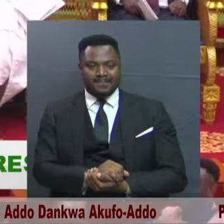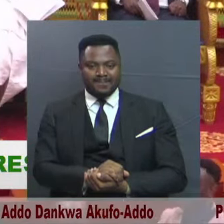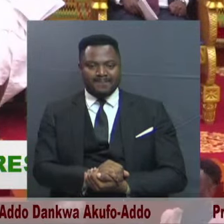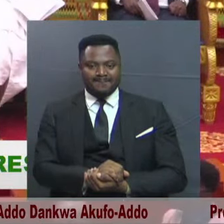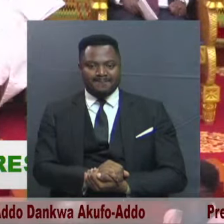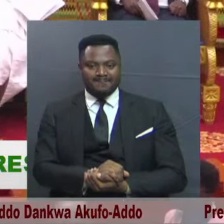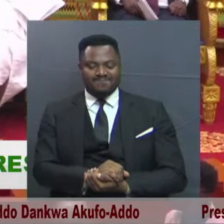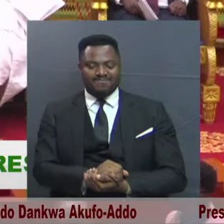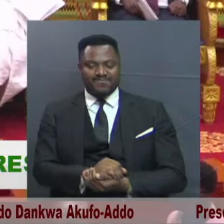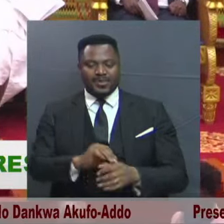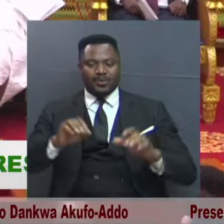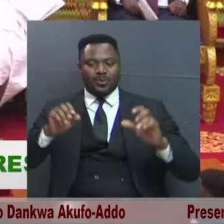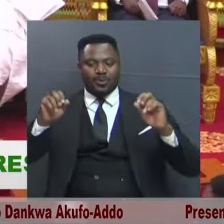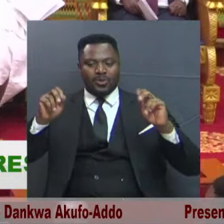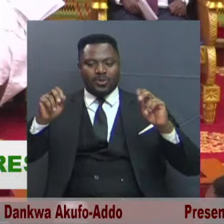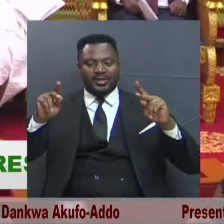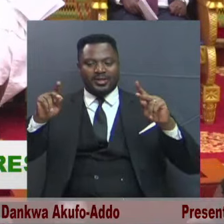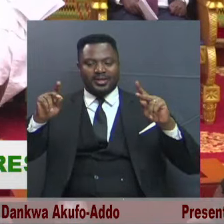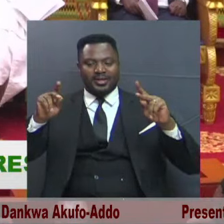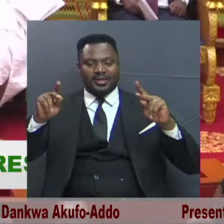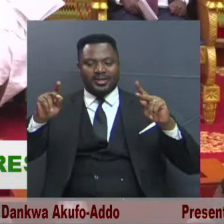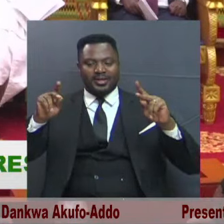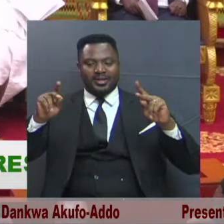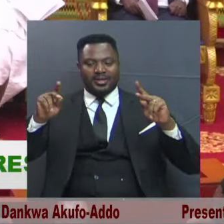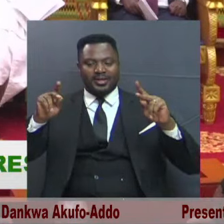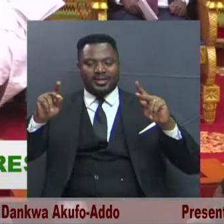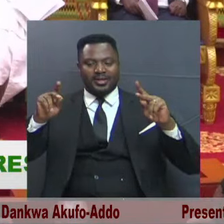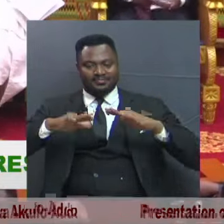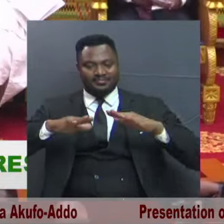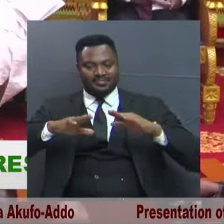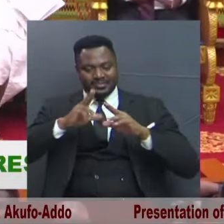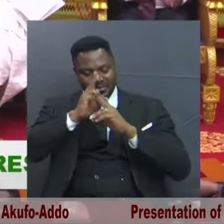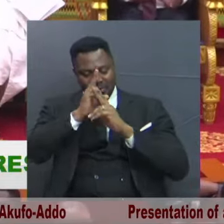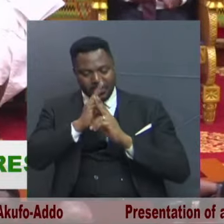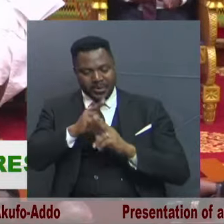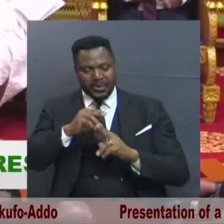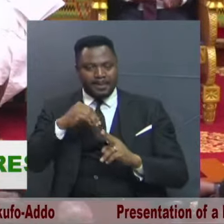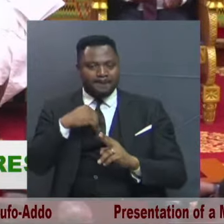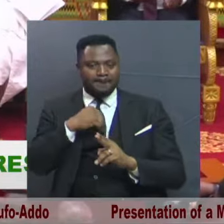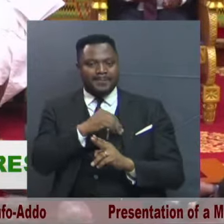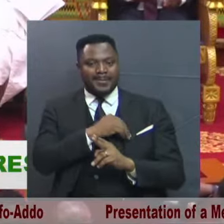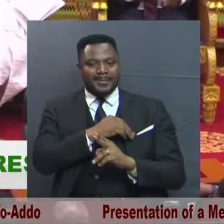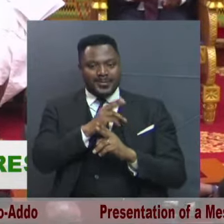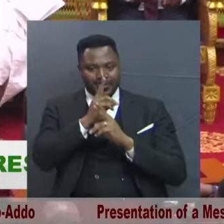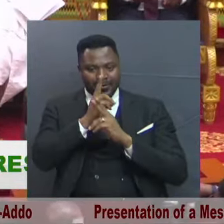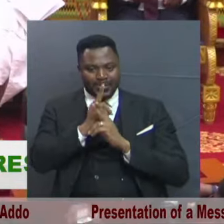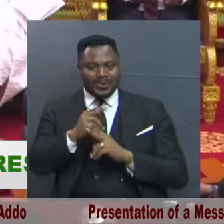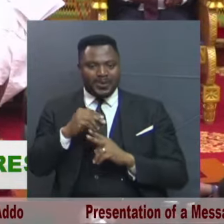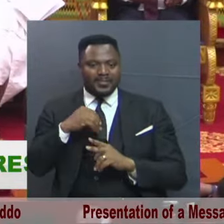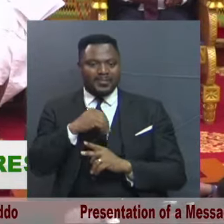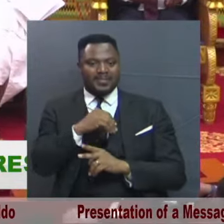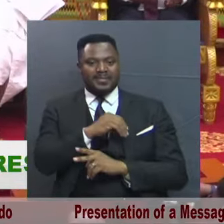honorable members honorable members honorable